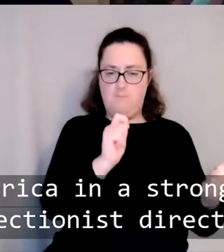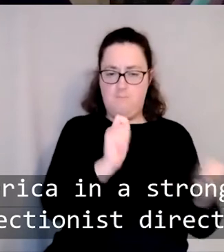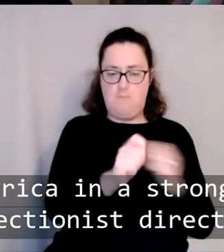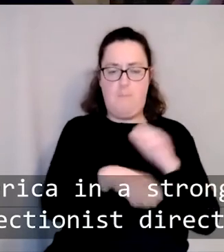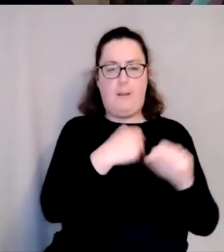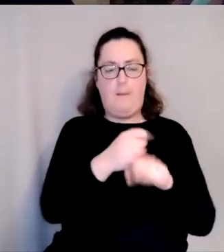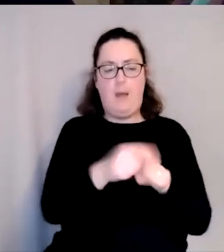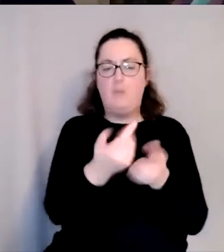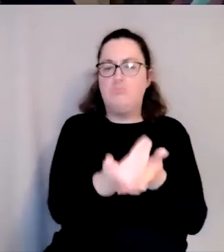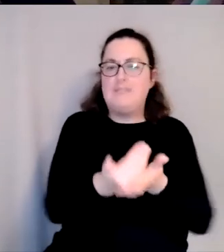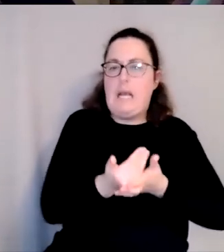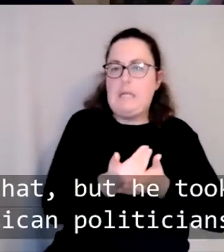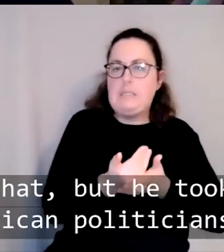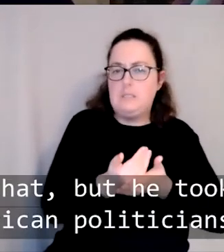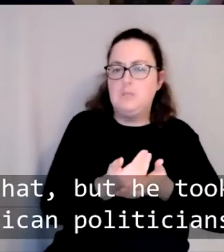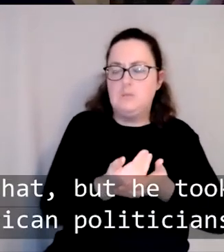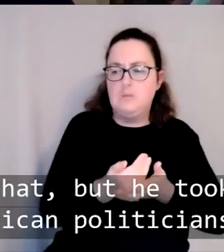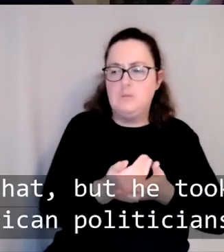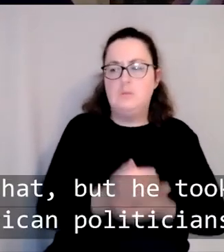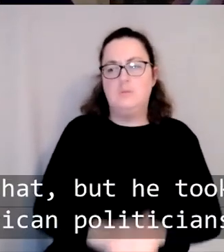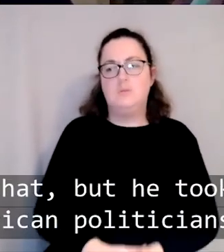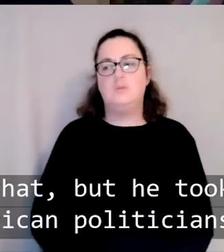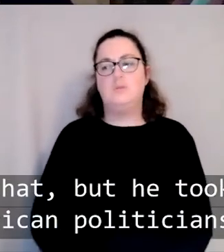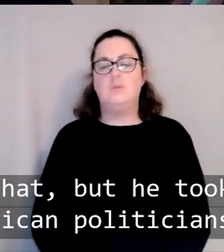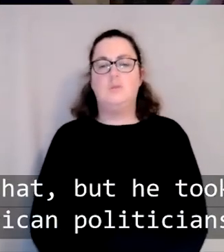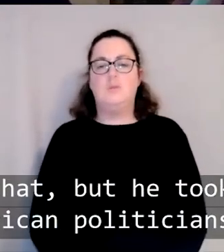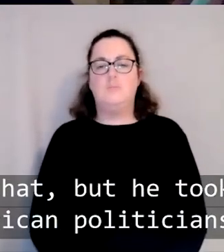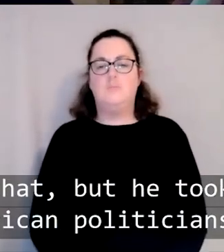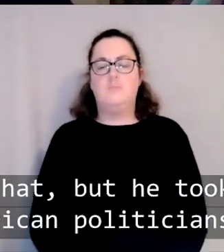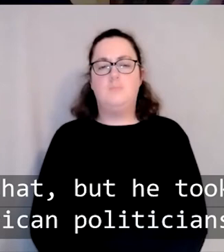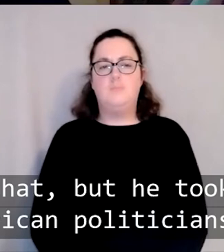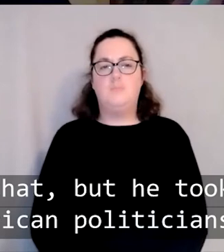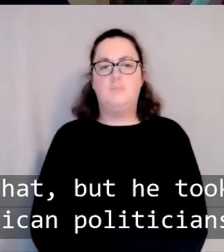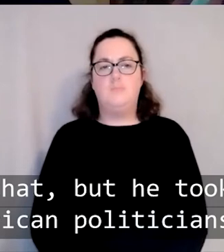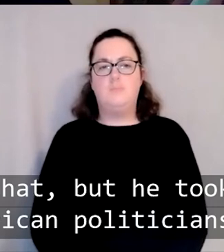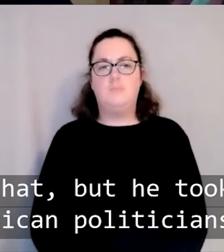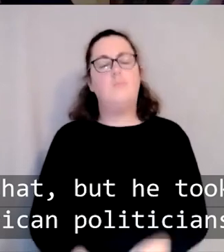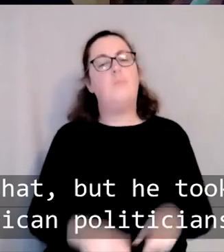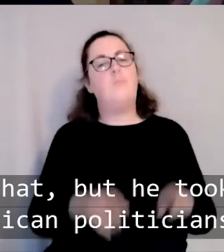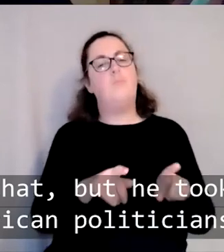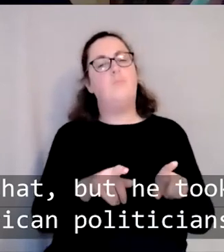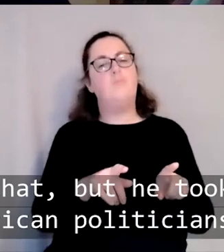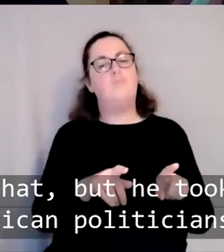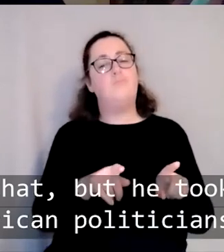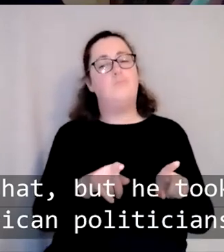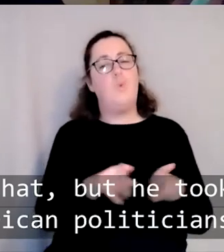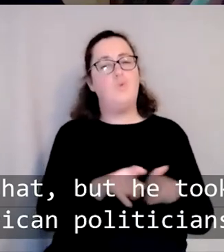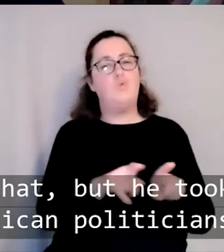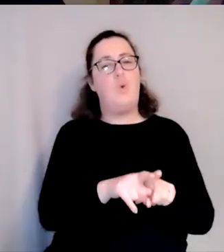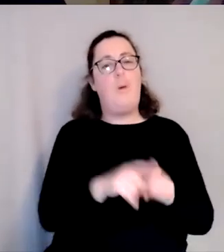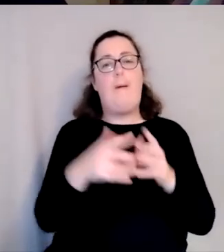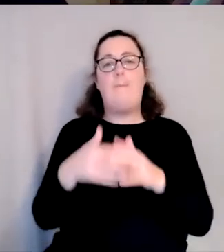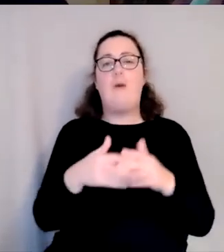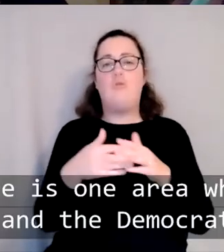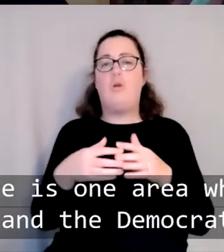protectionist direction. And not only that, but he took the rest of American politicians with